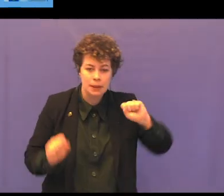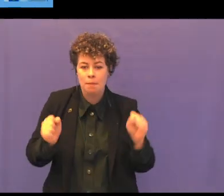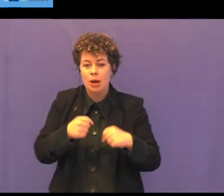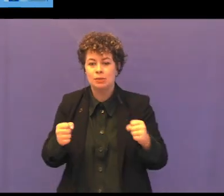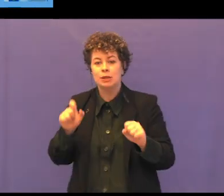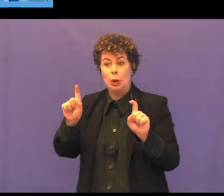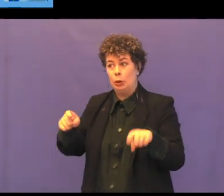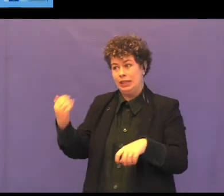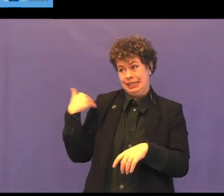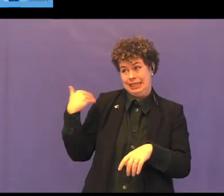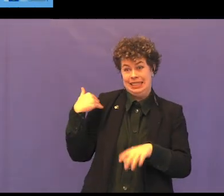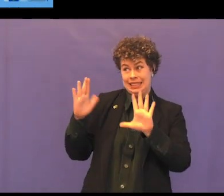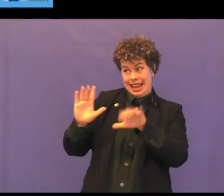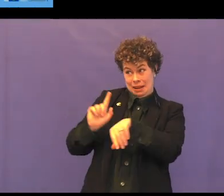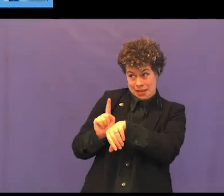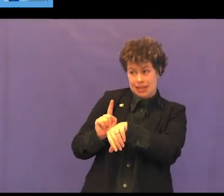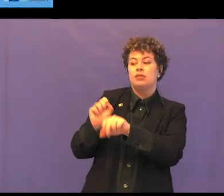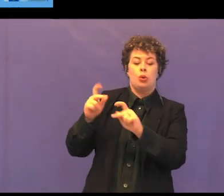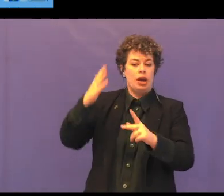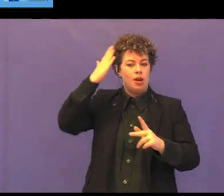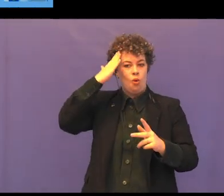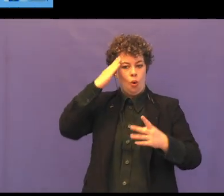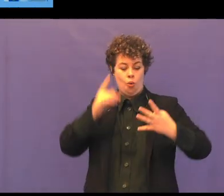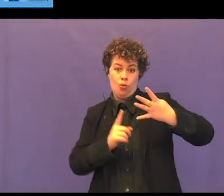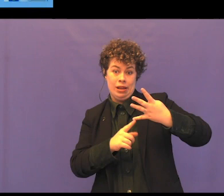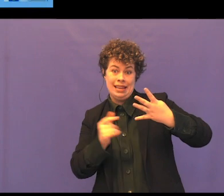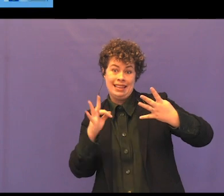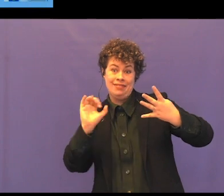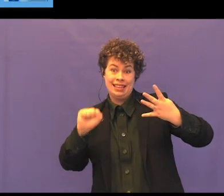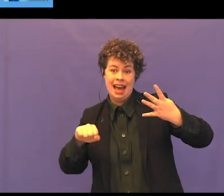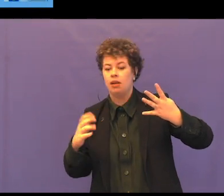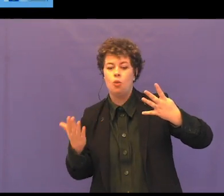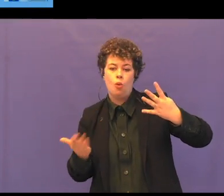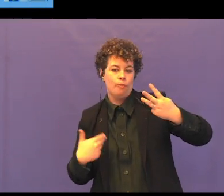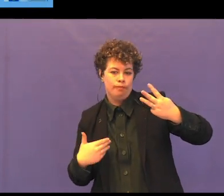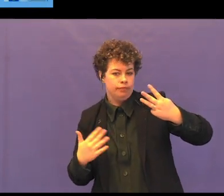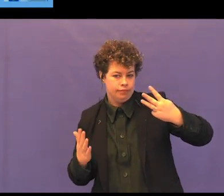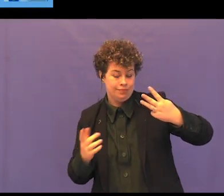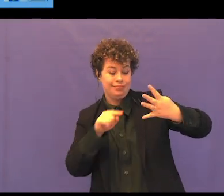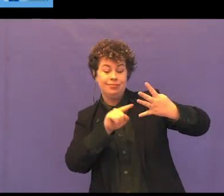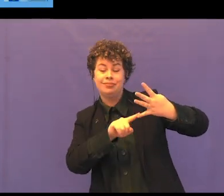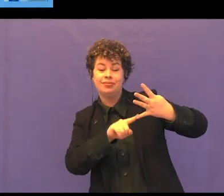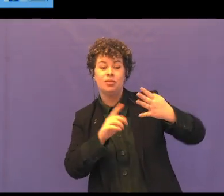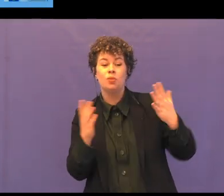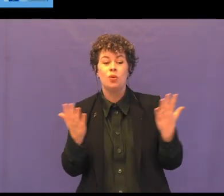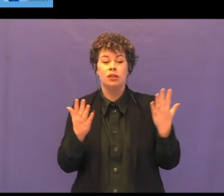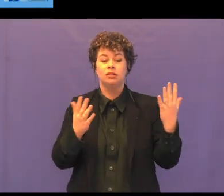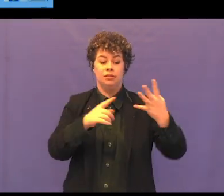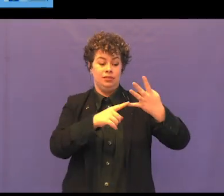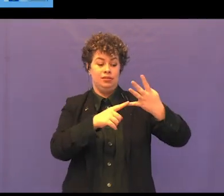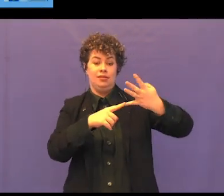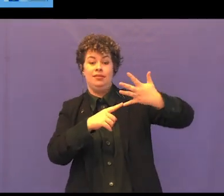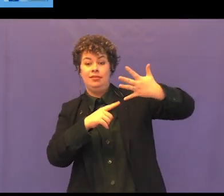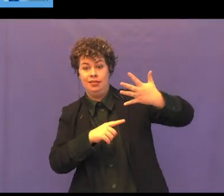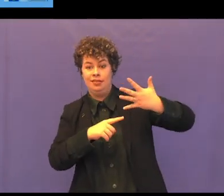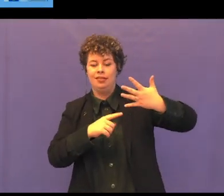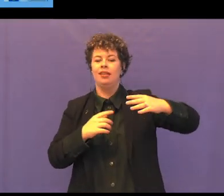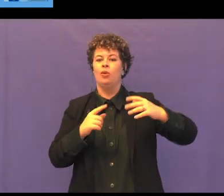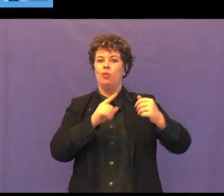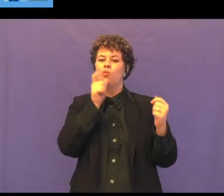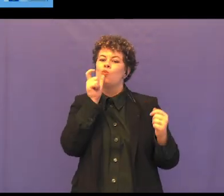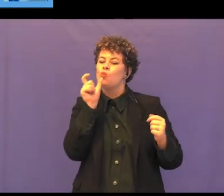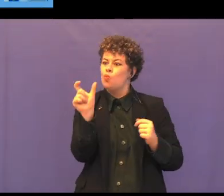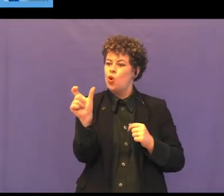of the power of words. Why I think translators, you're not going to save the